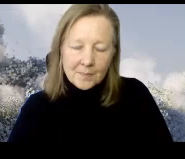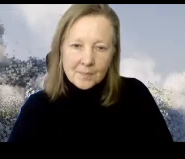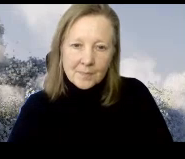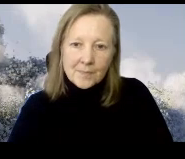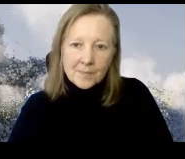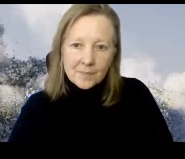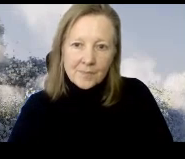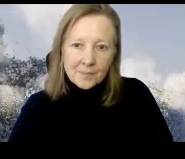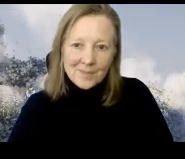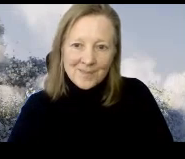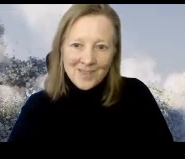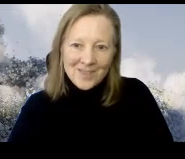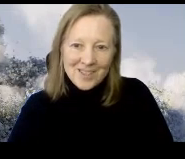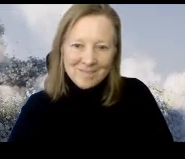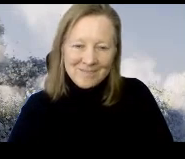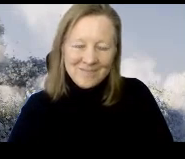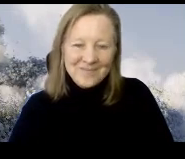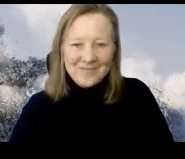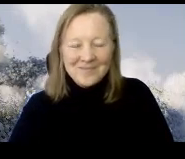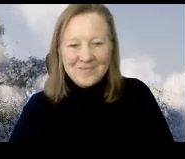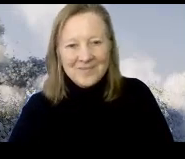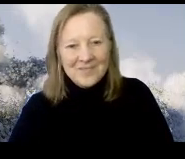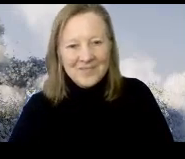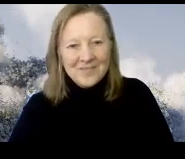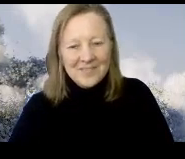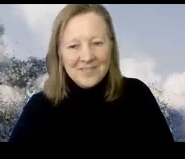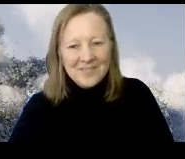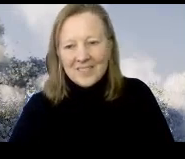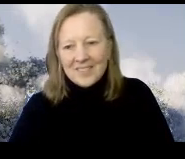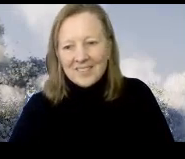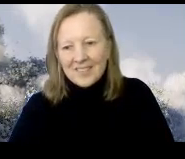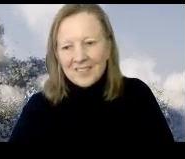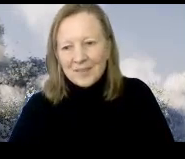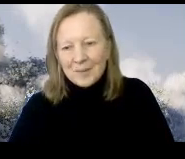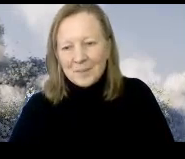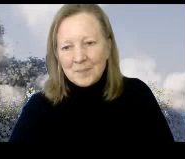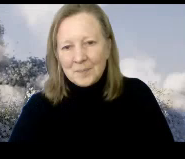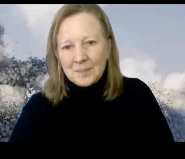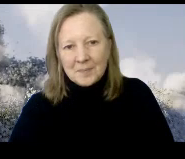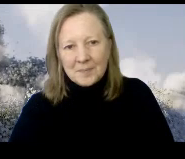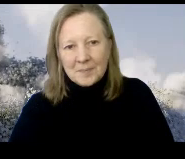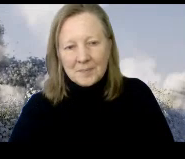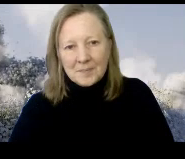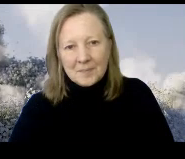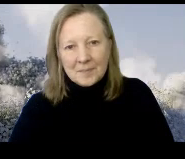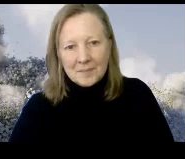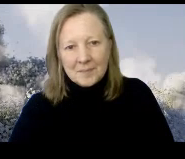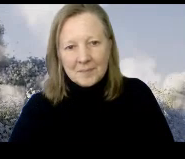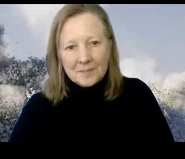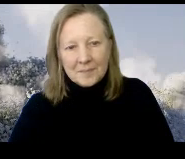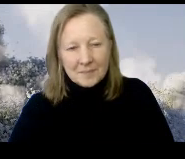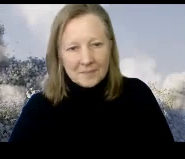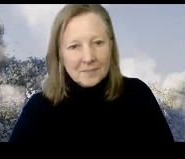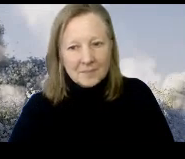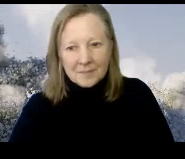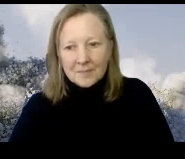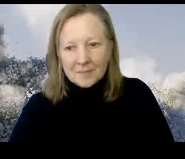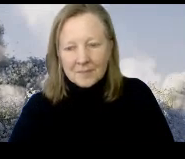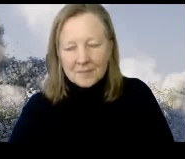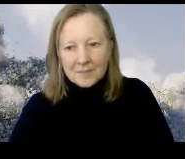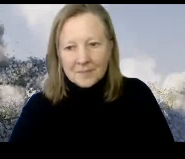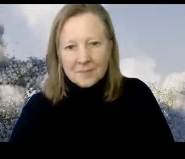Oh, okay. Thank you. You're welcome. Okay, thank you so much. We'll go to our last question